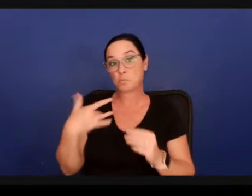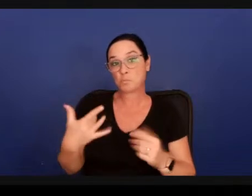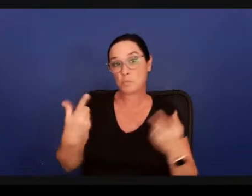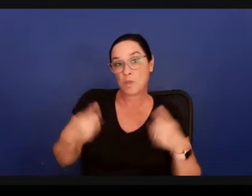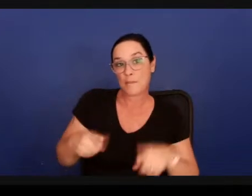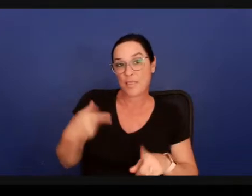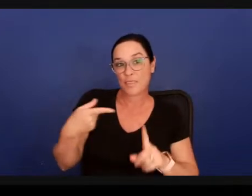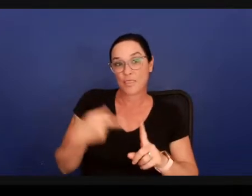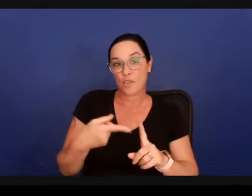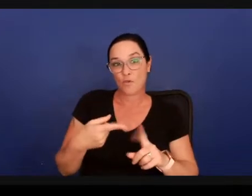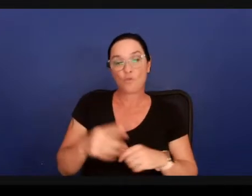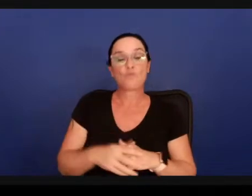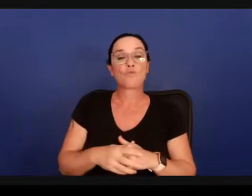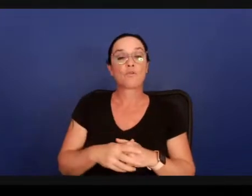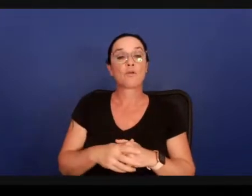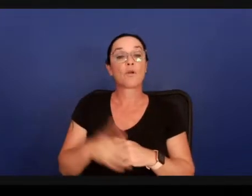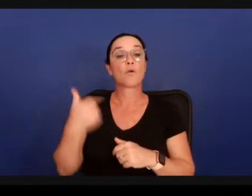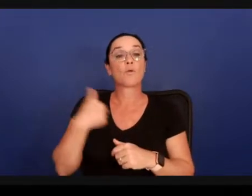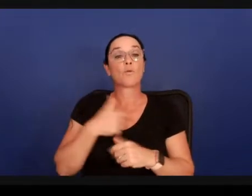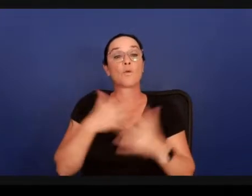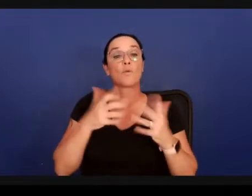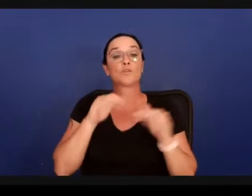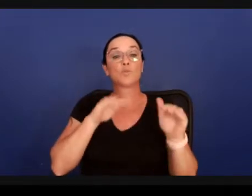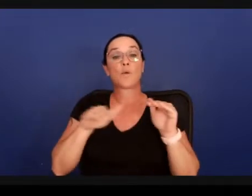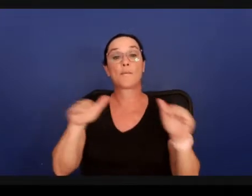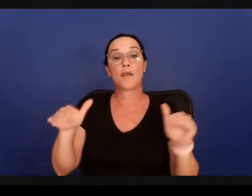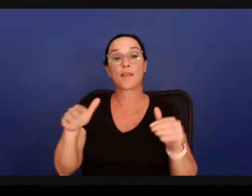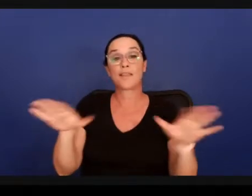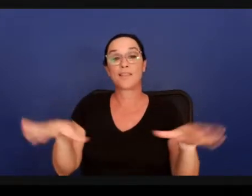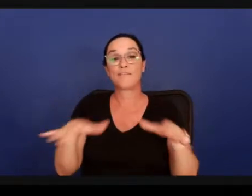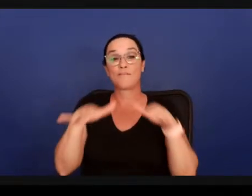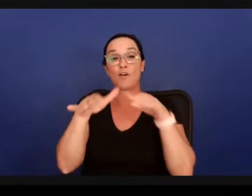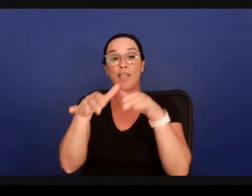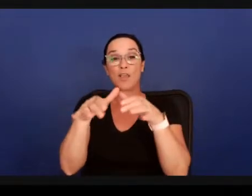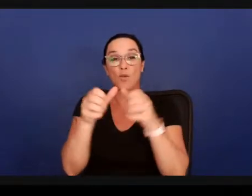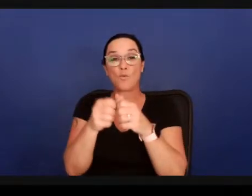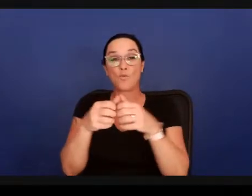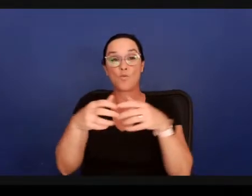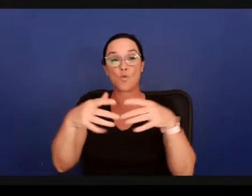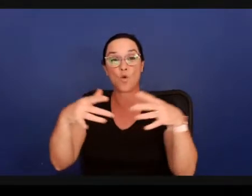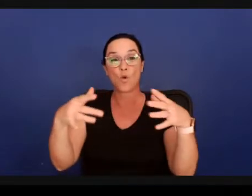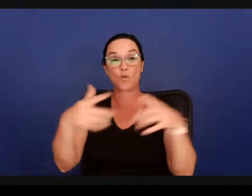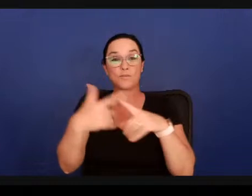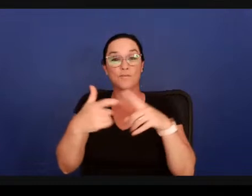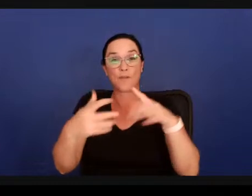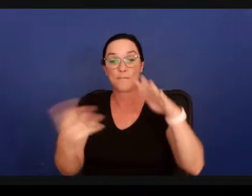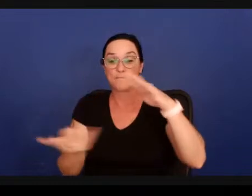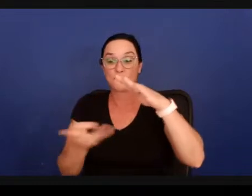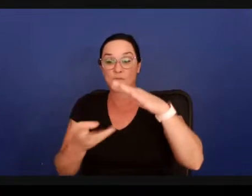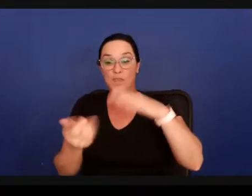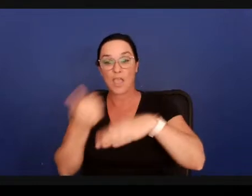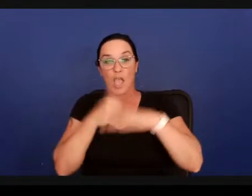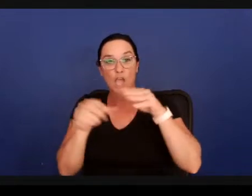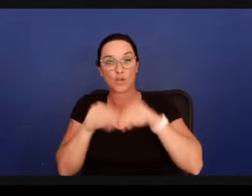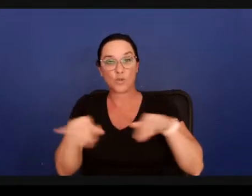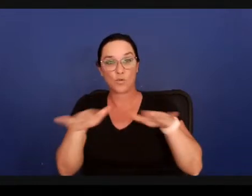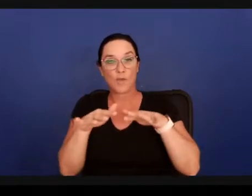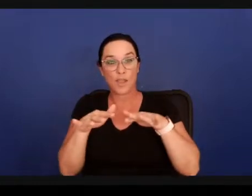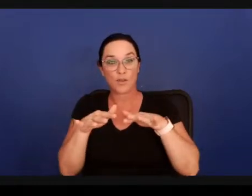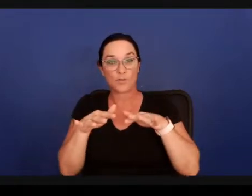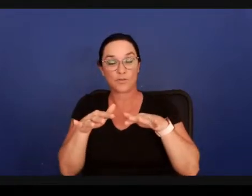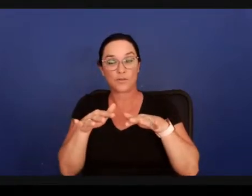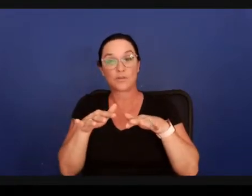do like to remind people that the volcano grows just as much from filling underground as it does from